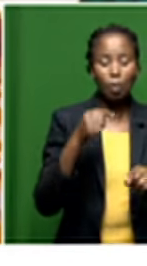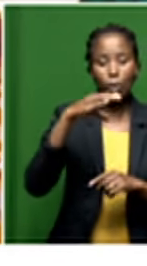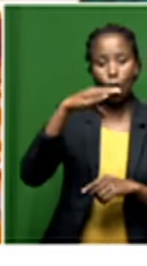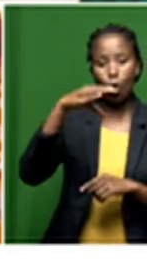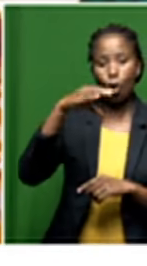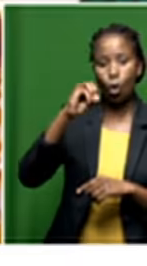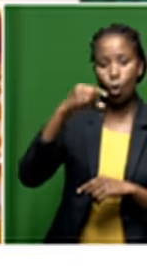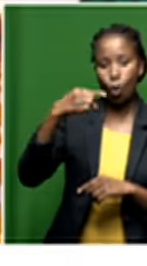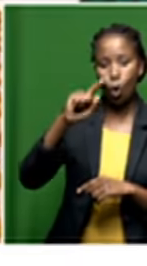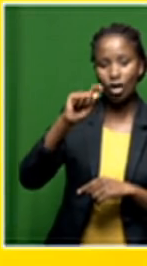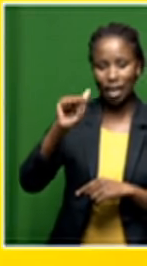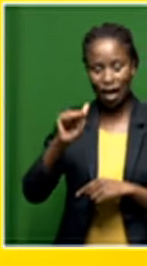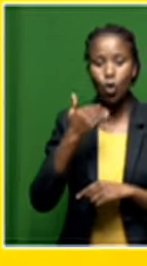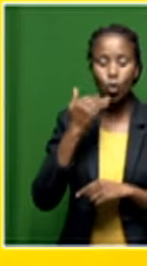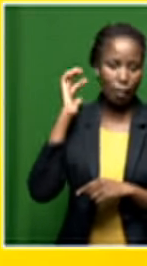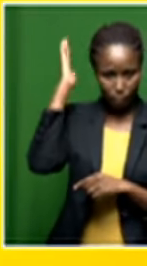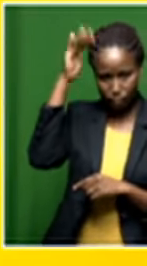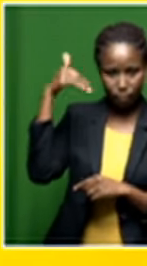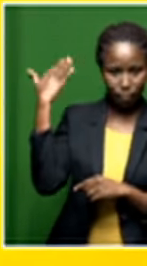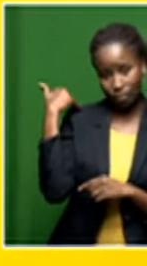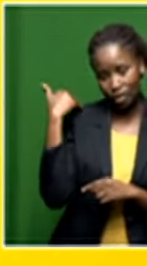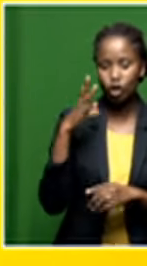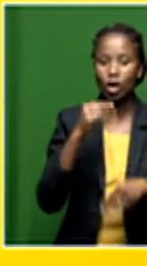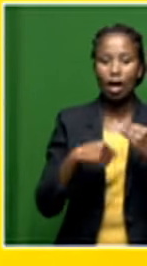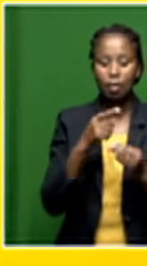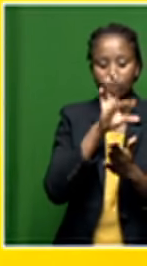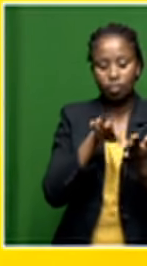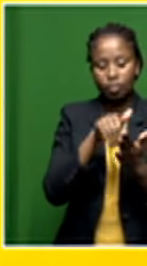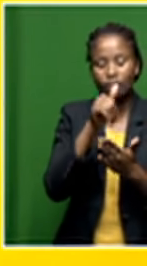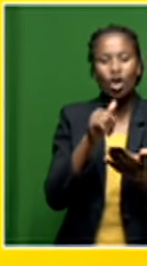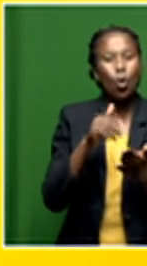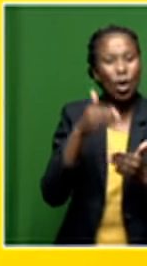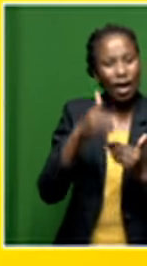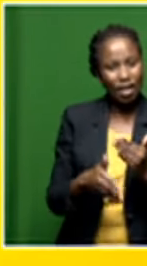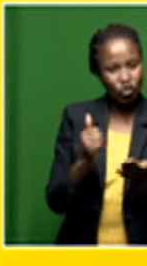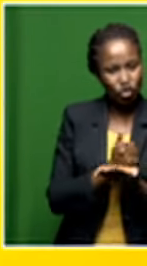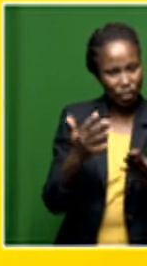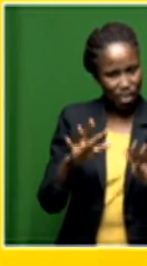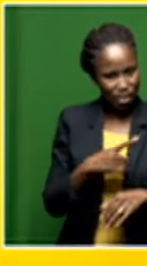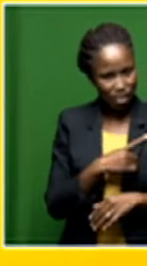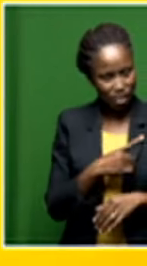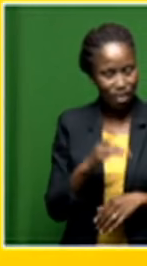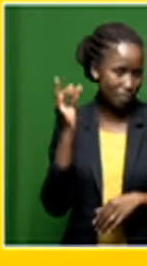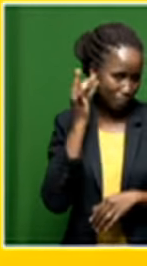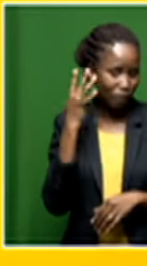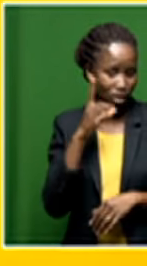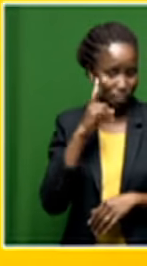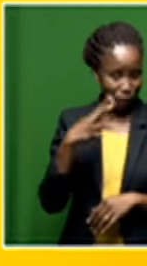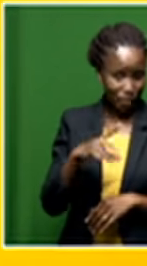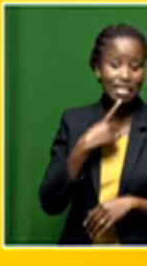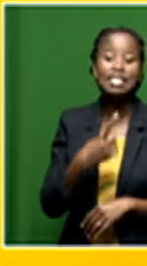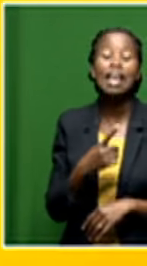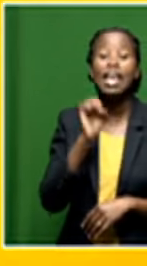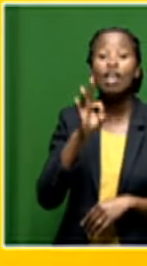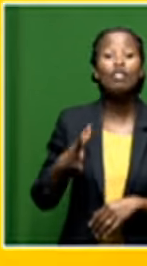Dr. Nkosazana Dlamini-Zuma, talking about the voter registration weekend. Of course, you're seeing, and we've heard it, that if you still want